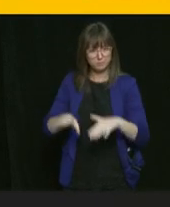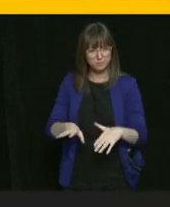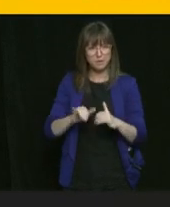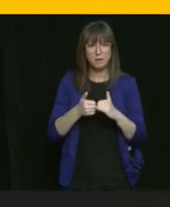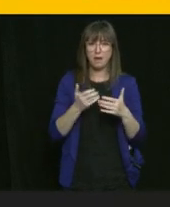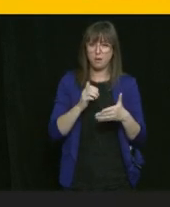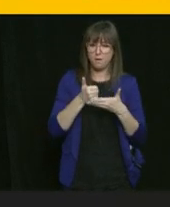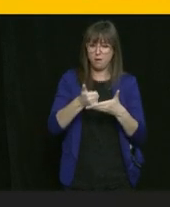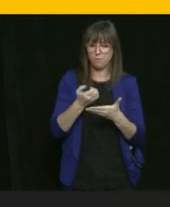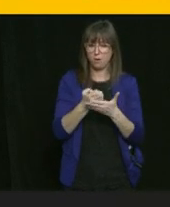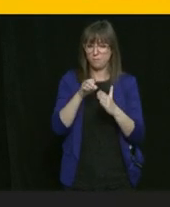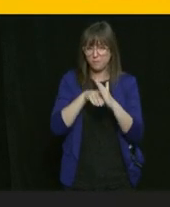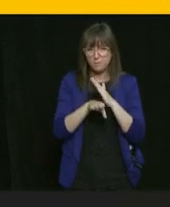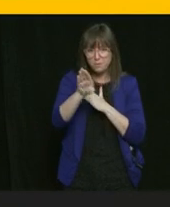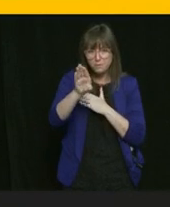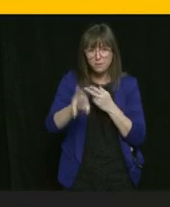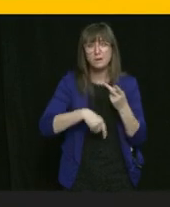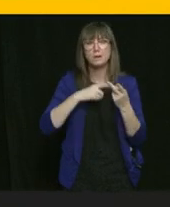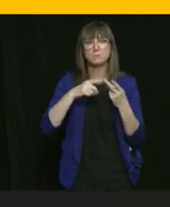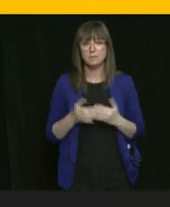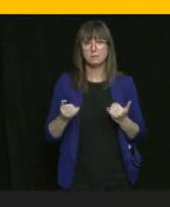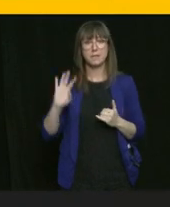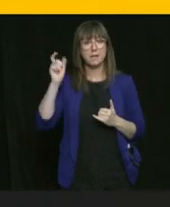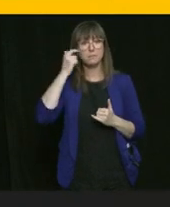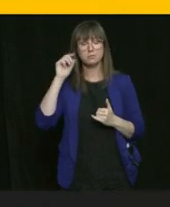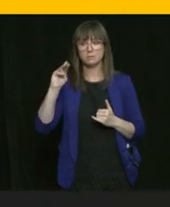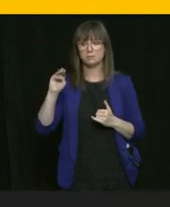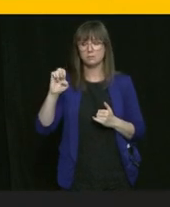while also ensuring Canada's long-term prosperity.